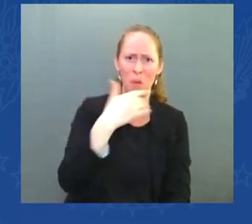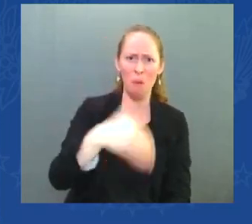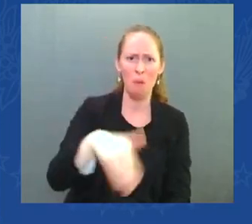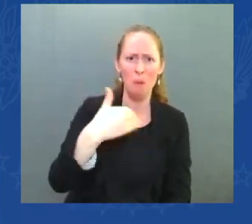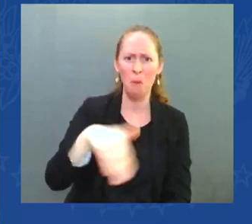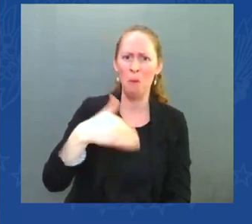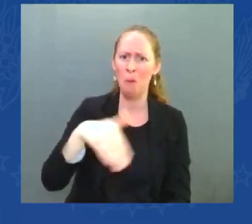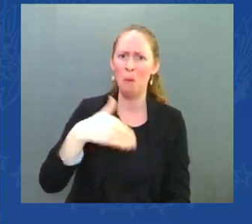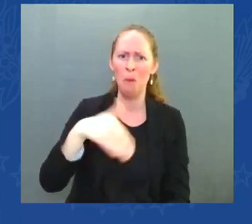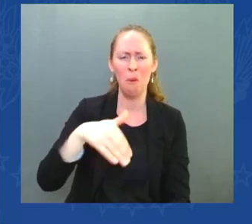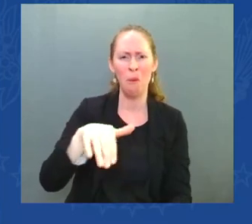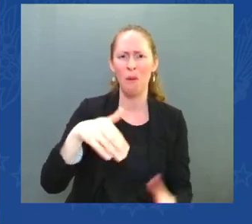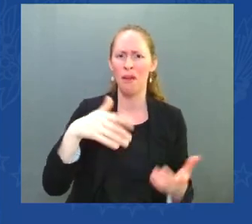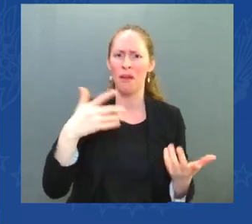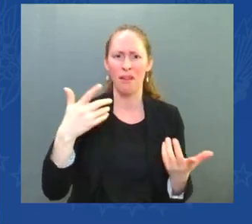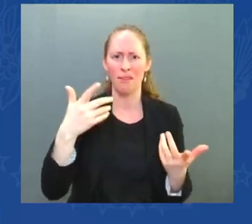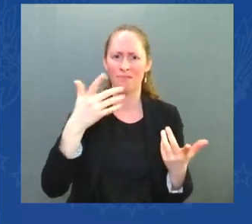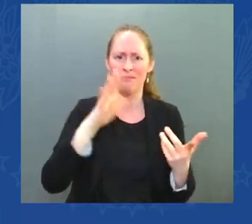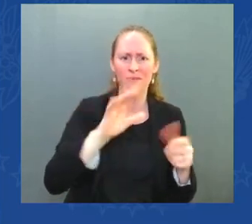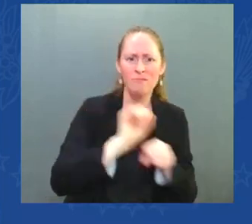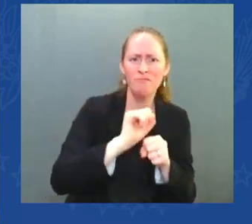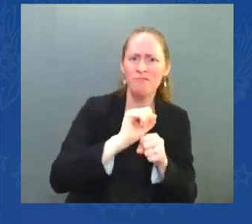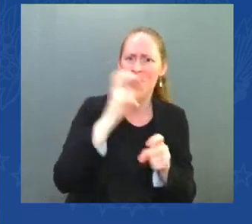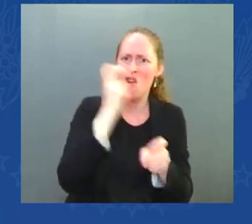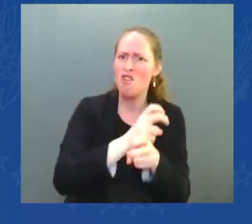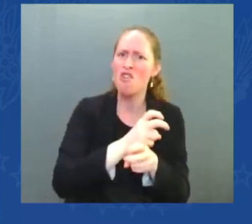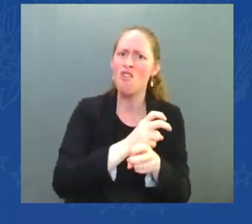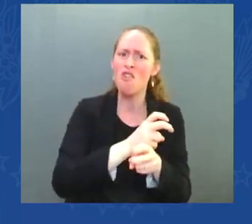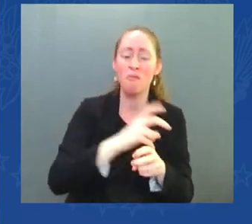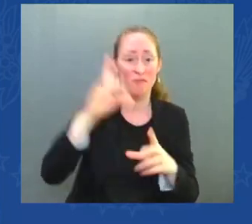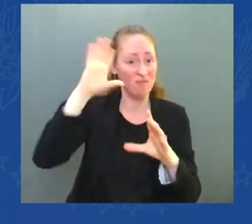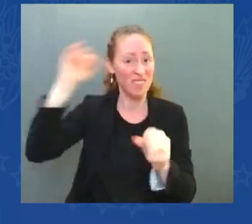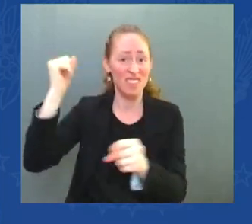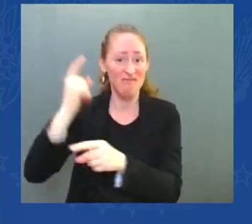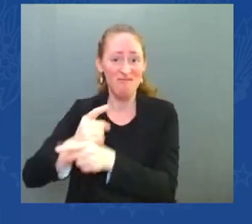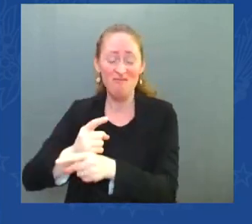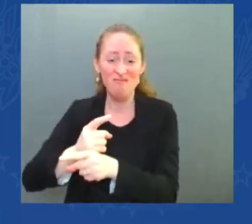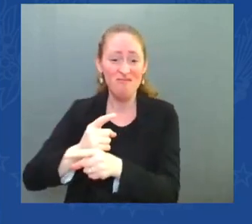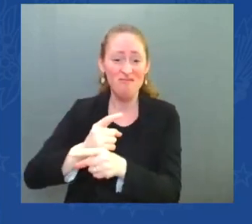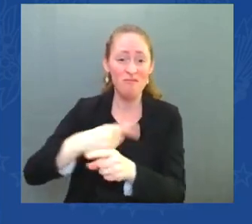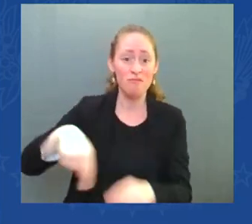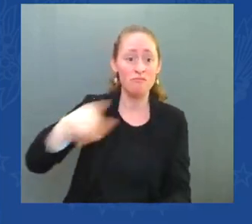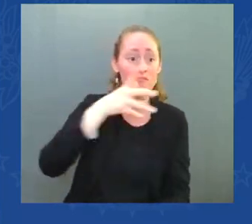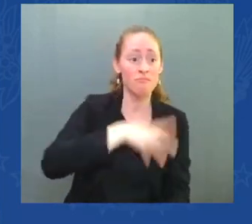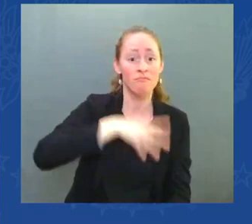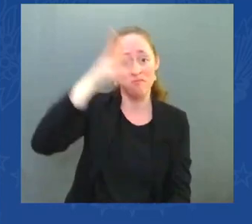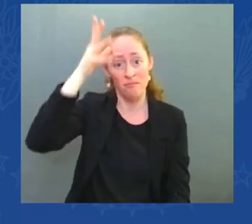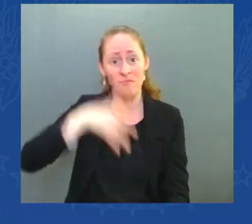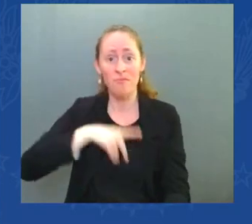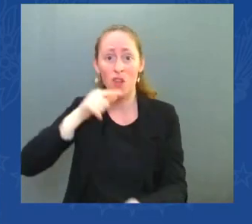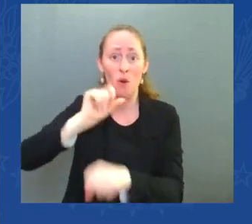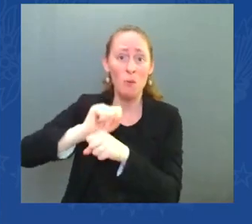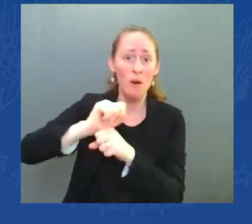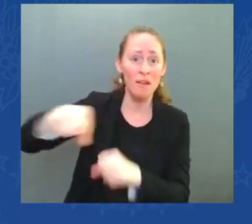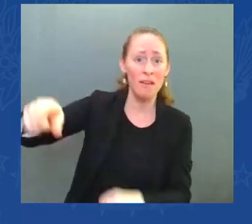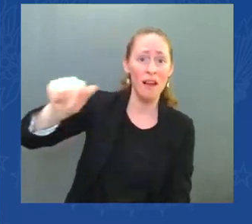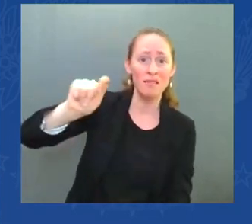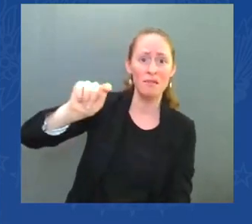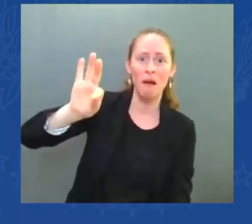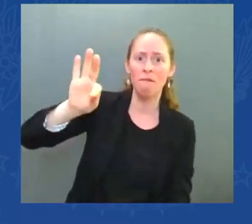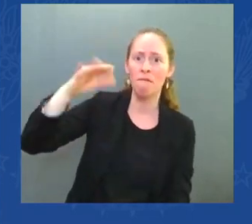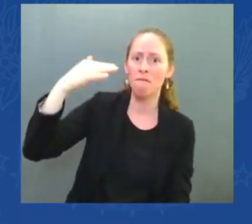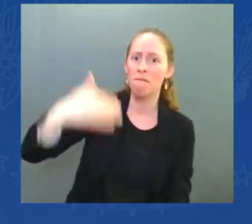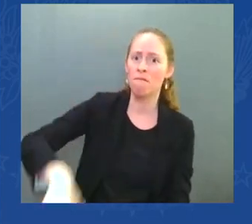women of the ATF and the public that they protect deserve better support from us.